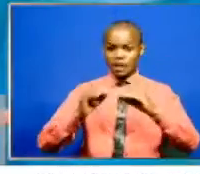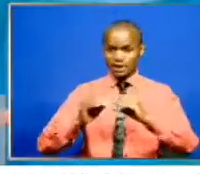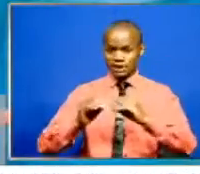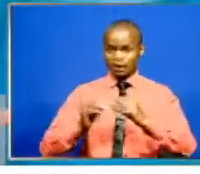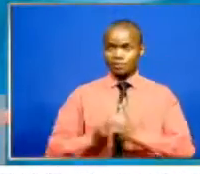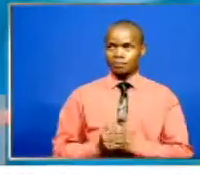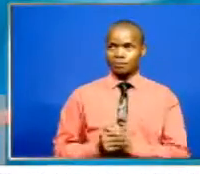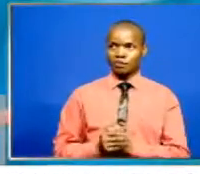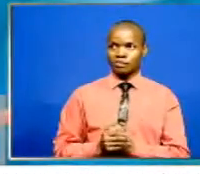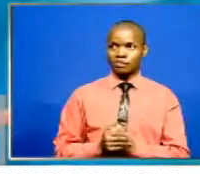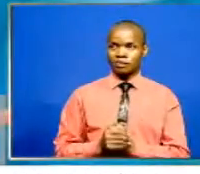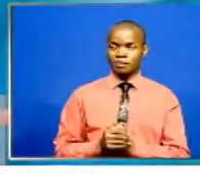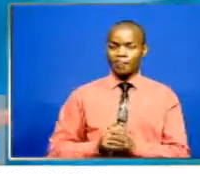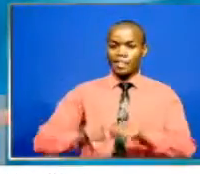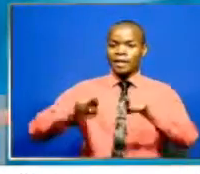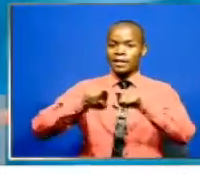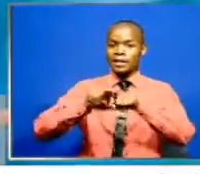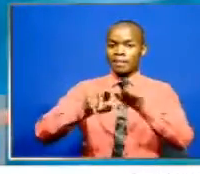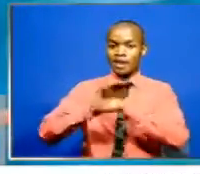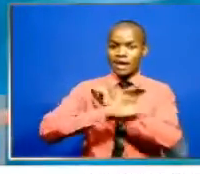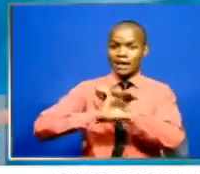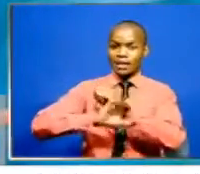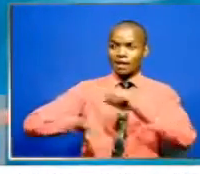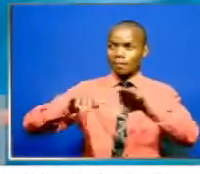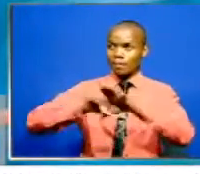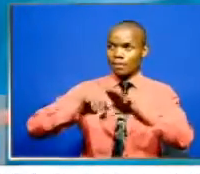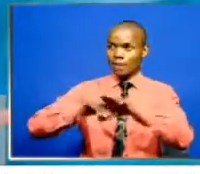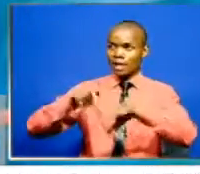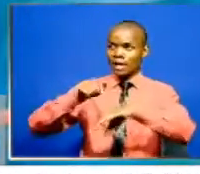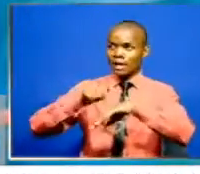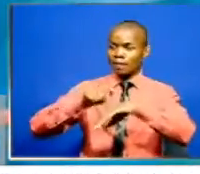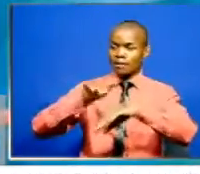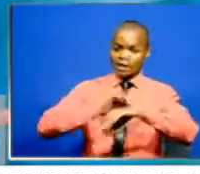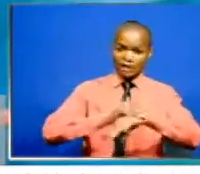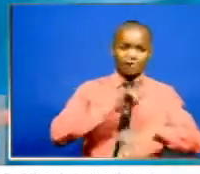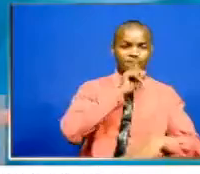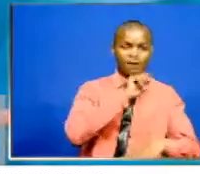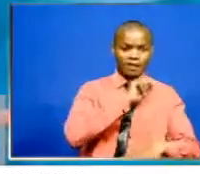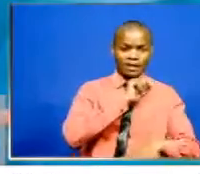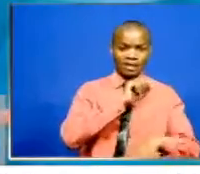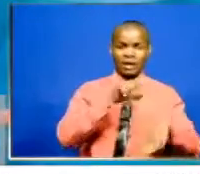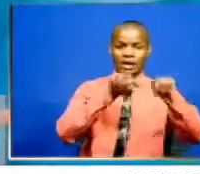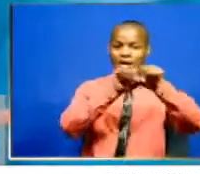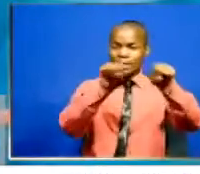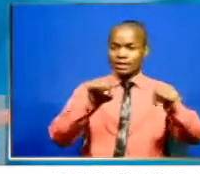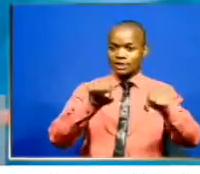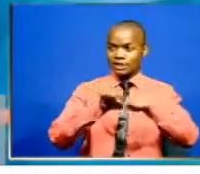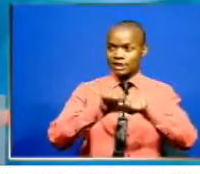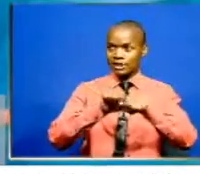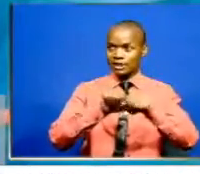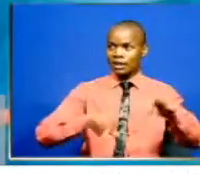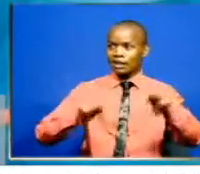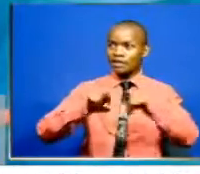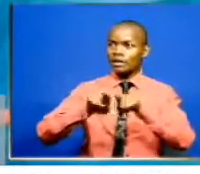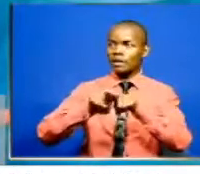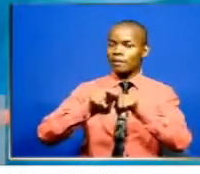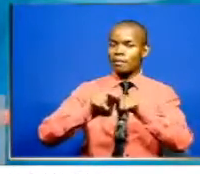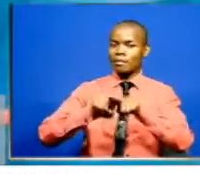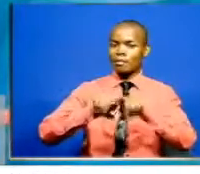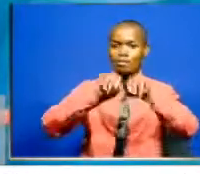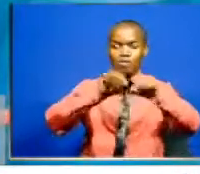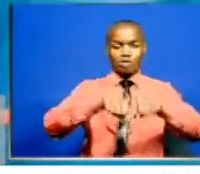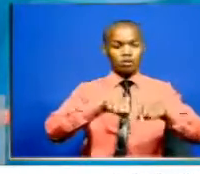also, by adopting the medium-term strategy, they also really